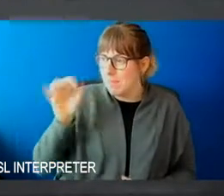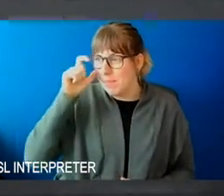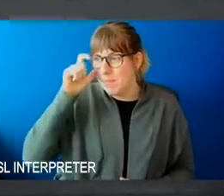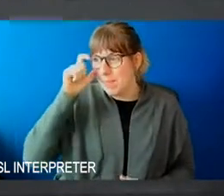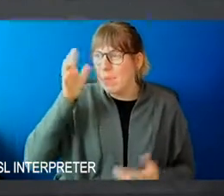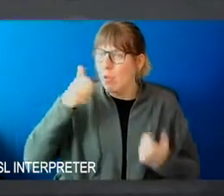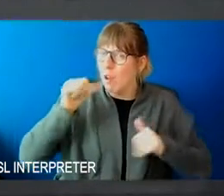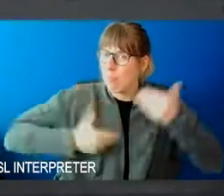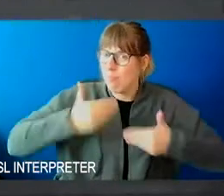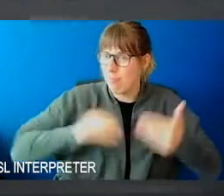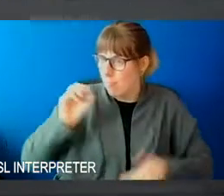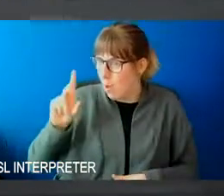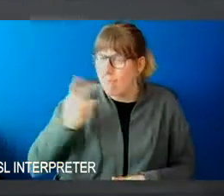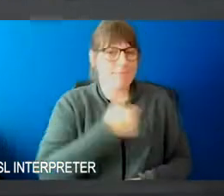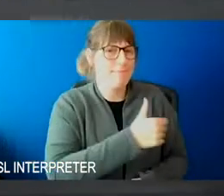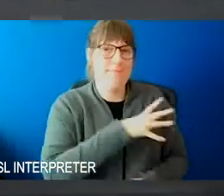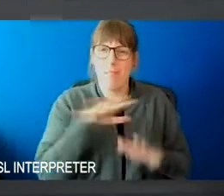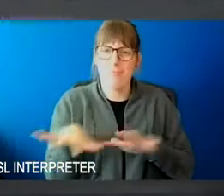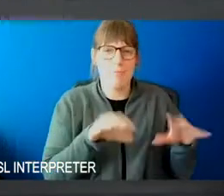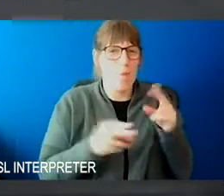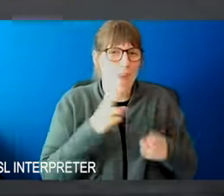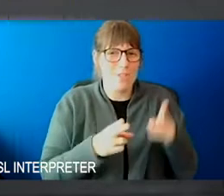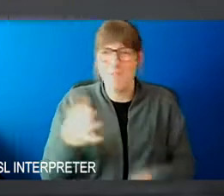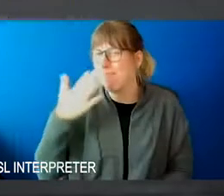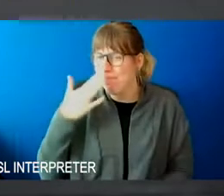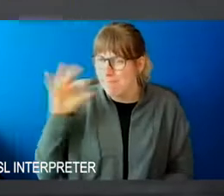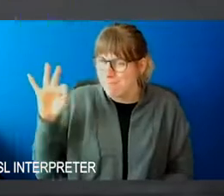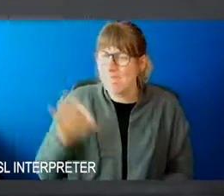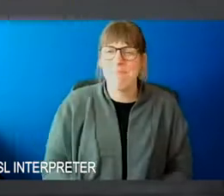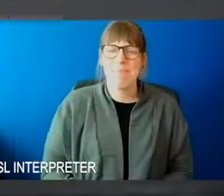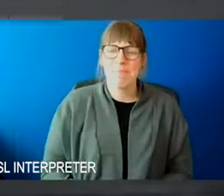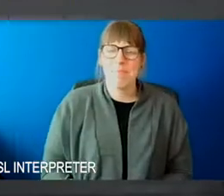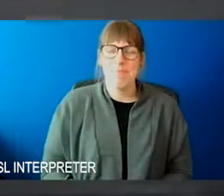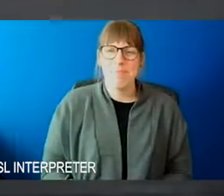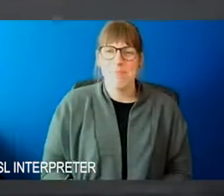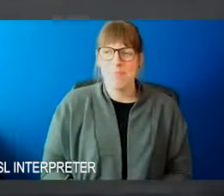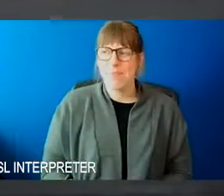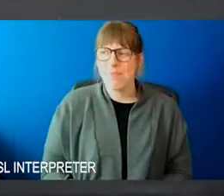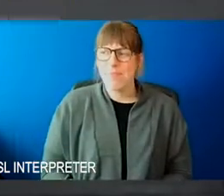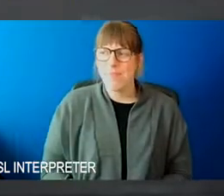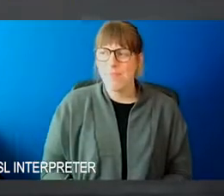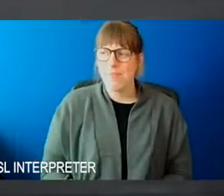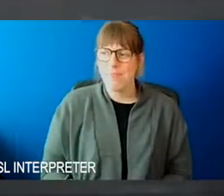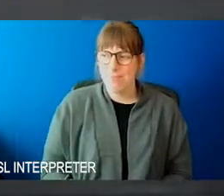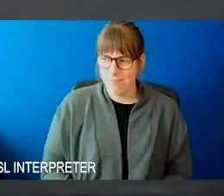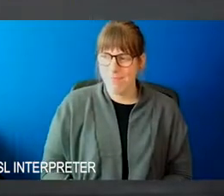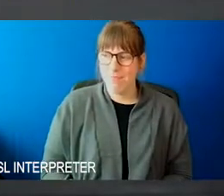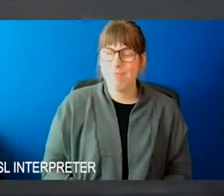do less, please just let me know, and I'll work on moving quicker through it. You're good. Take your time, Delyse. Thank you. Okay,